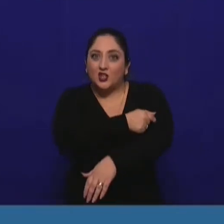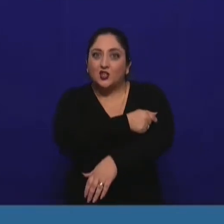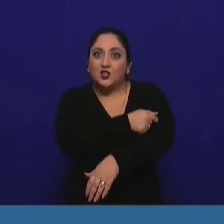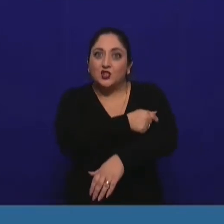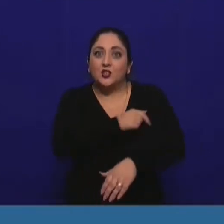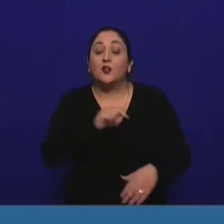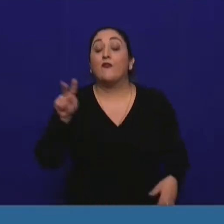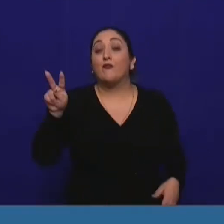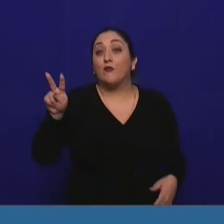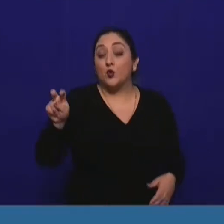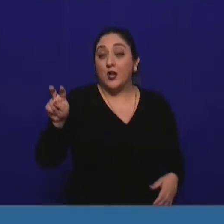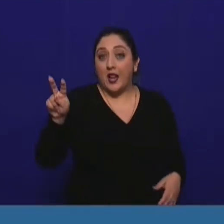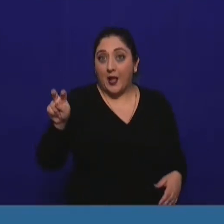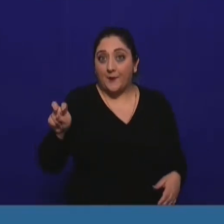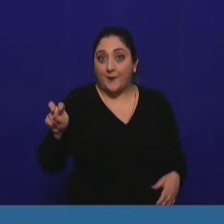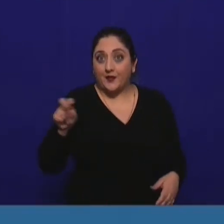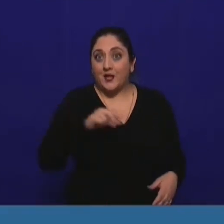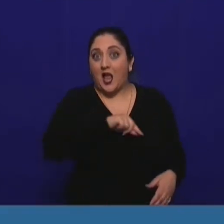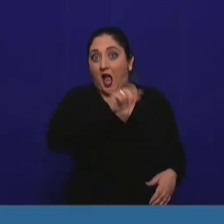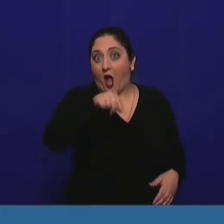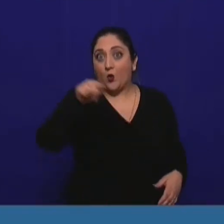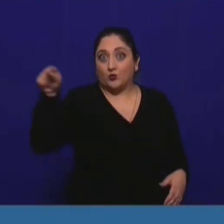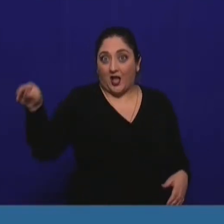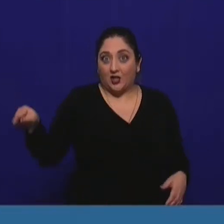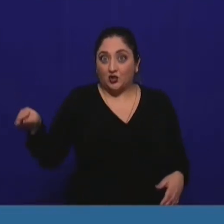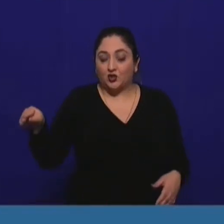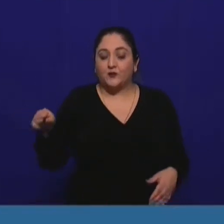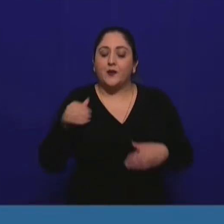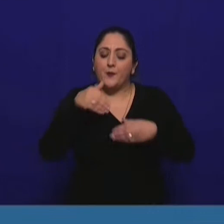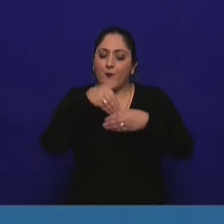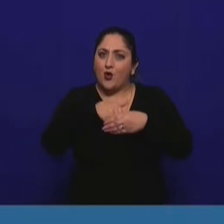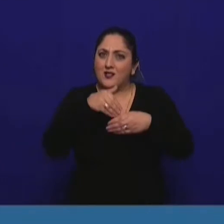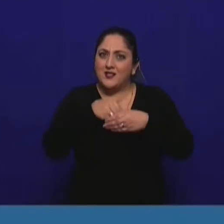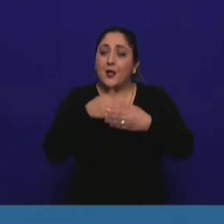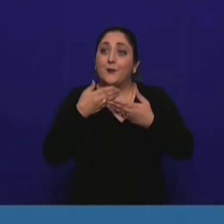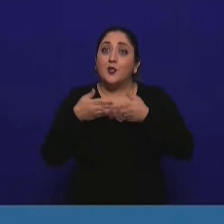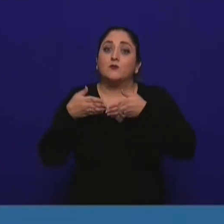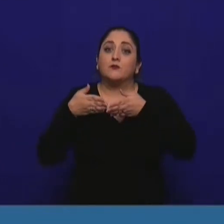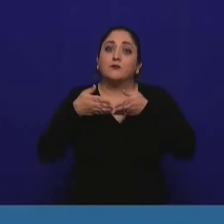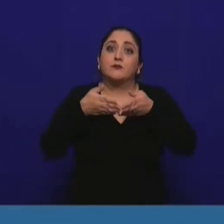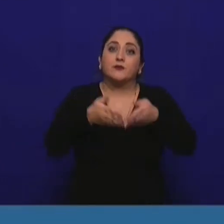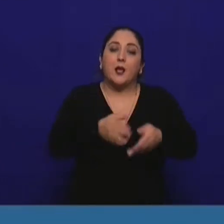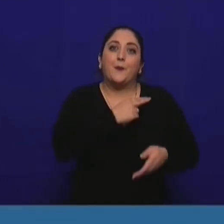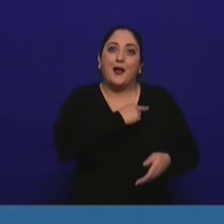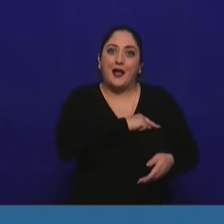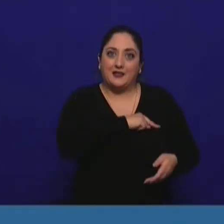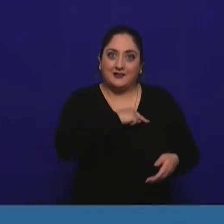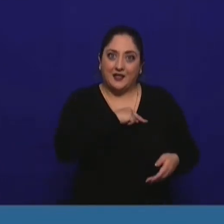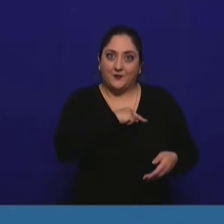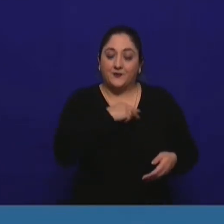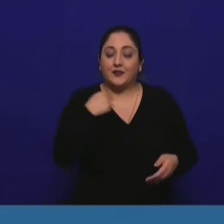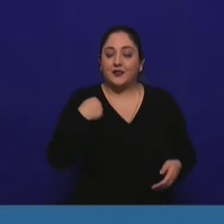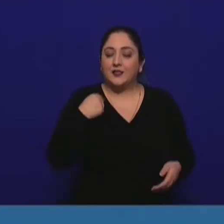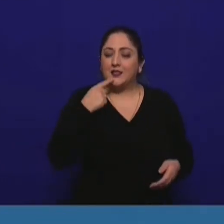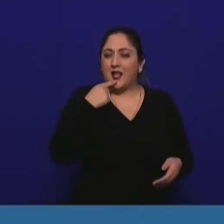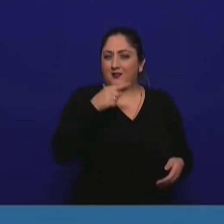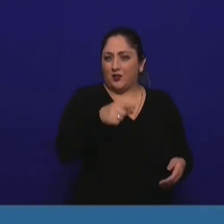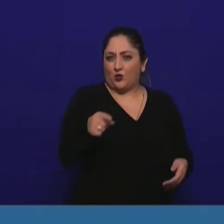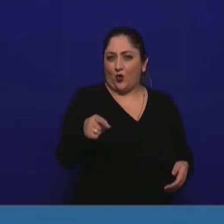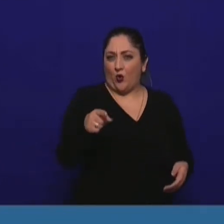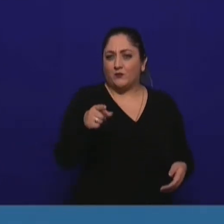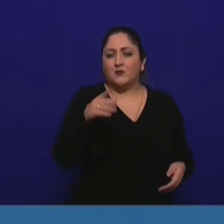li huma vulnerabbli u għawċin li rċivejtu littra biex tiġu għaw Malta, nappellalkom biex tinjaraw